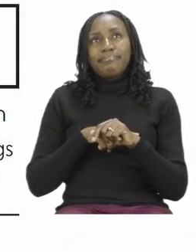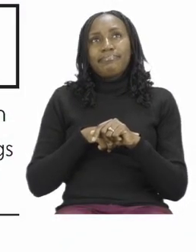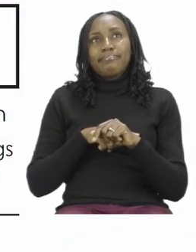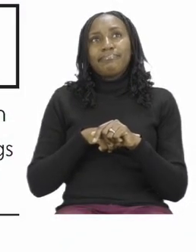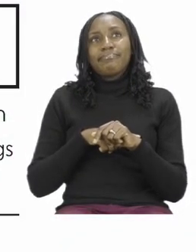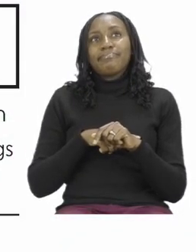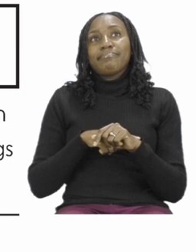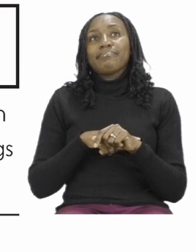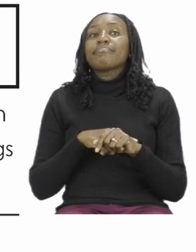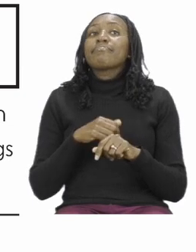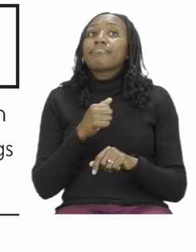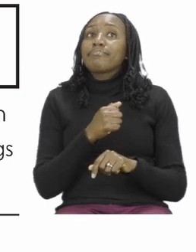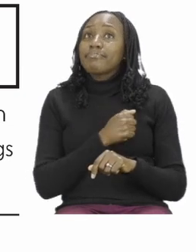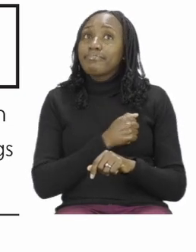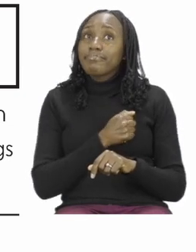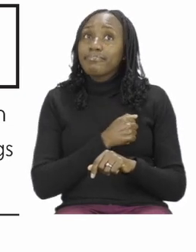took